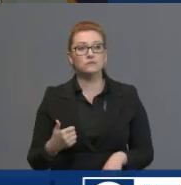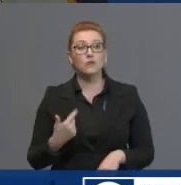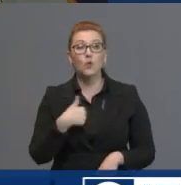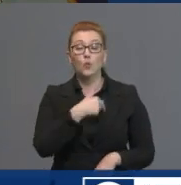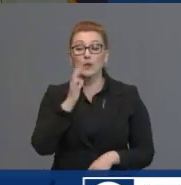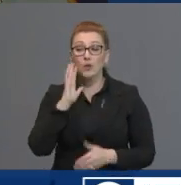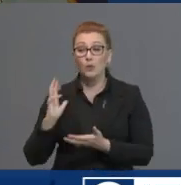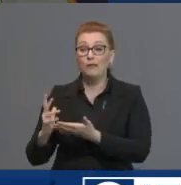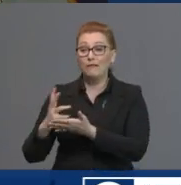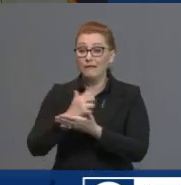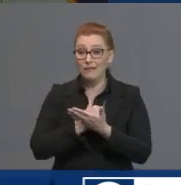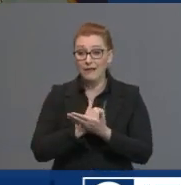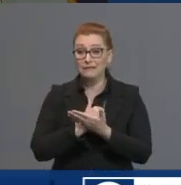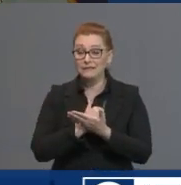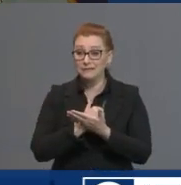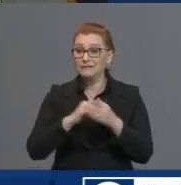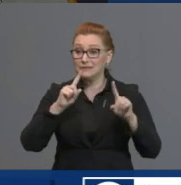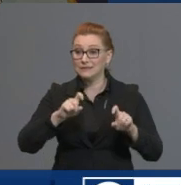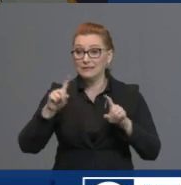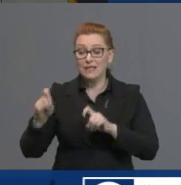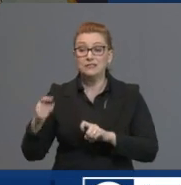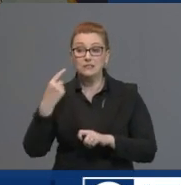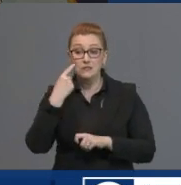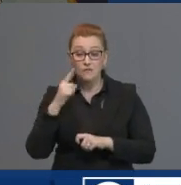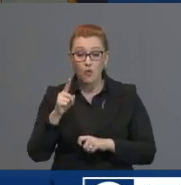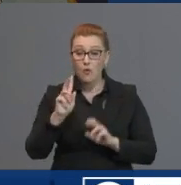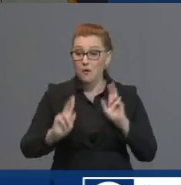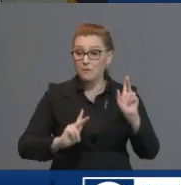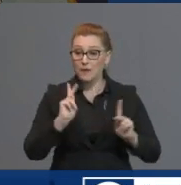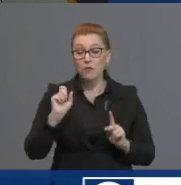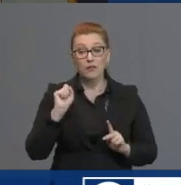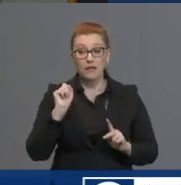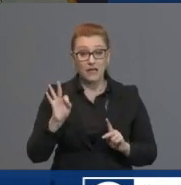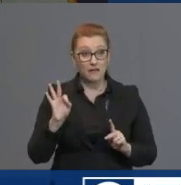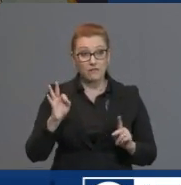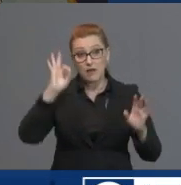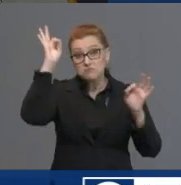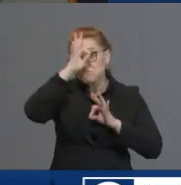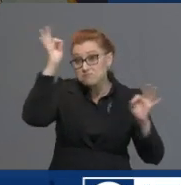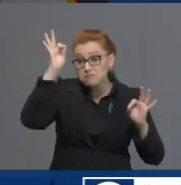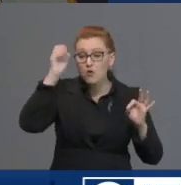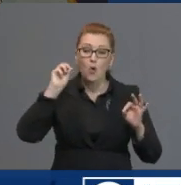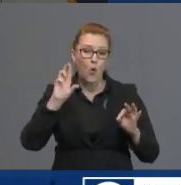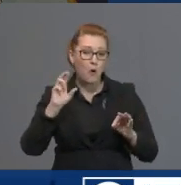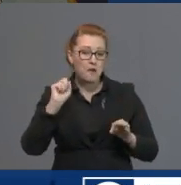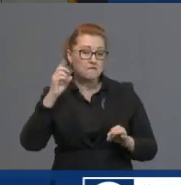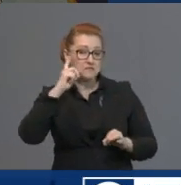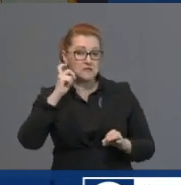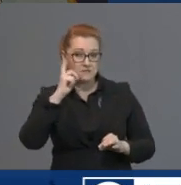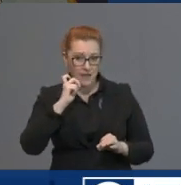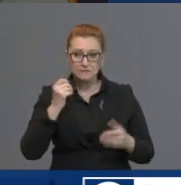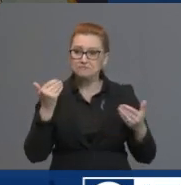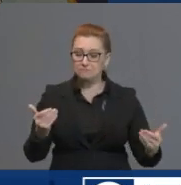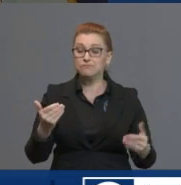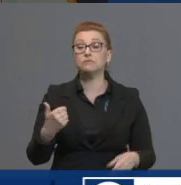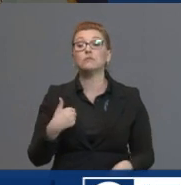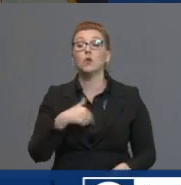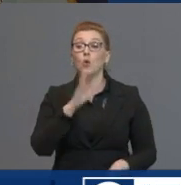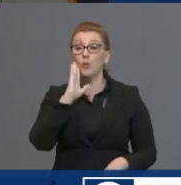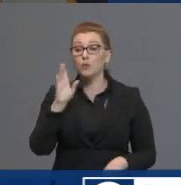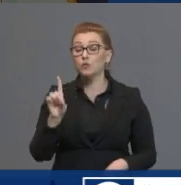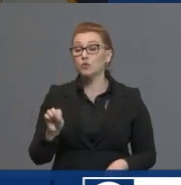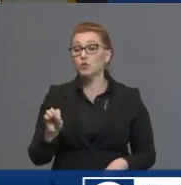or previously negative COVID-19 if they are already positive. We have those results. So we will be doing a PCR